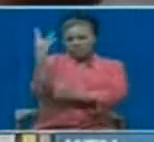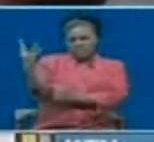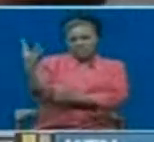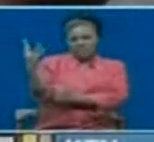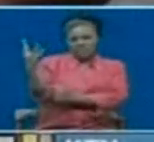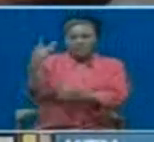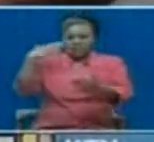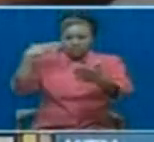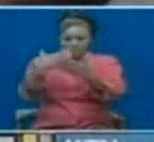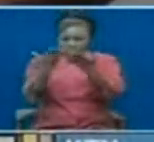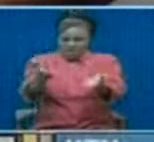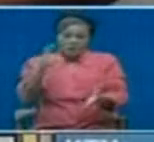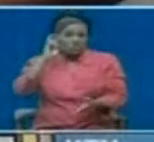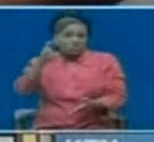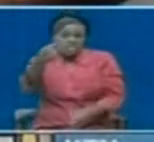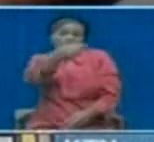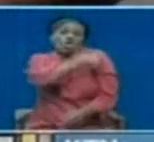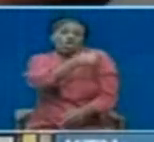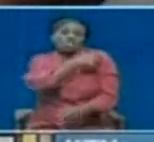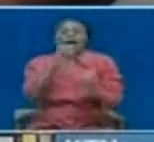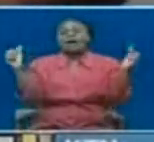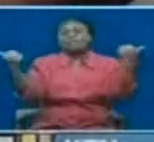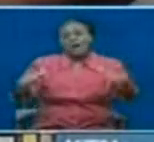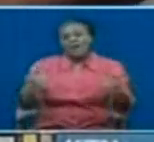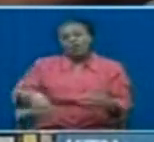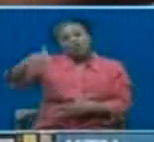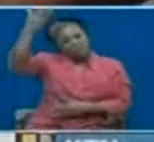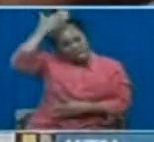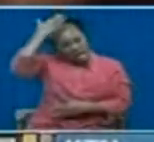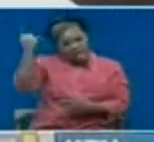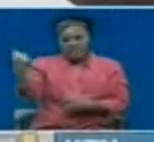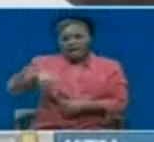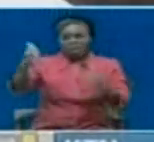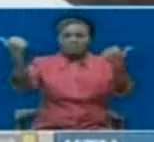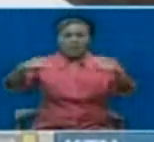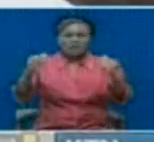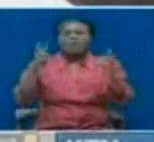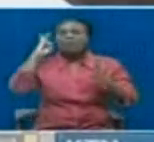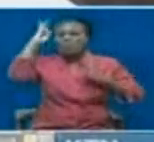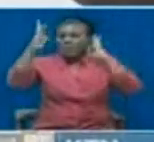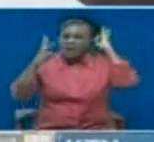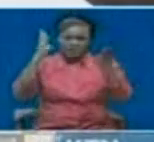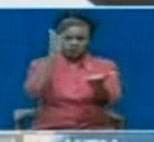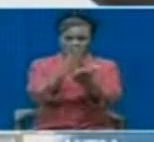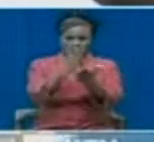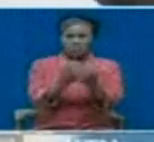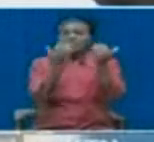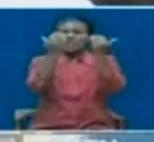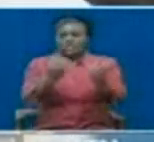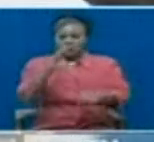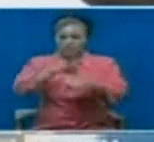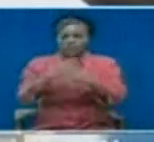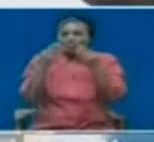314. Mpaka saizi sijaona hata daktari wala nani kuja kunishughulikia. We are worried. I think we need to get a